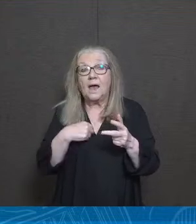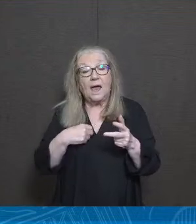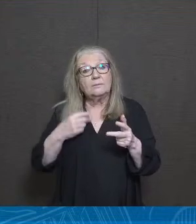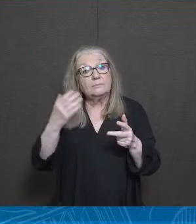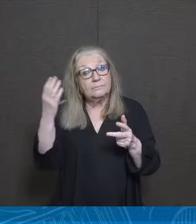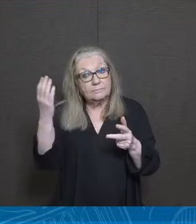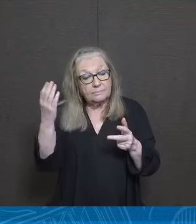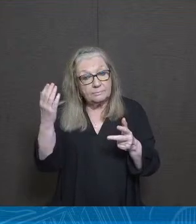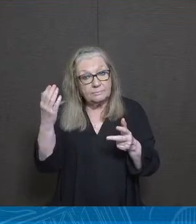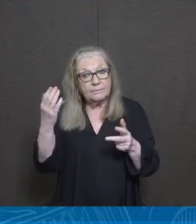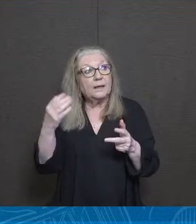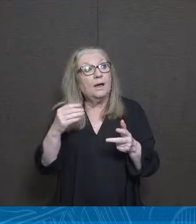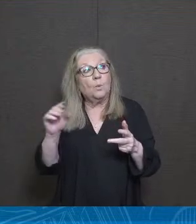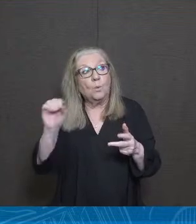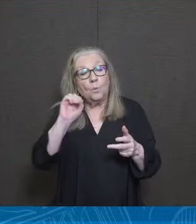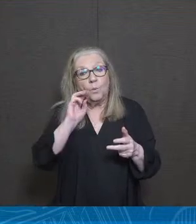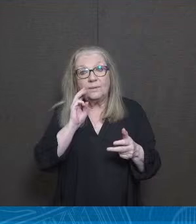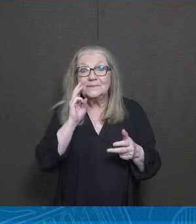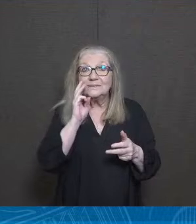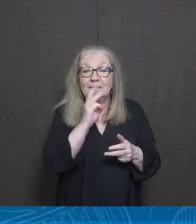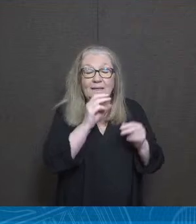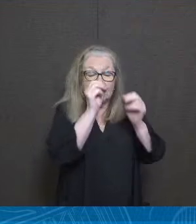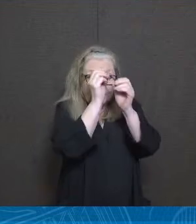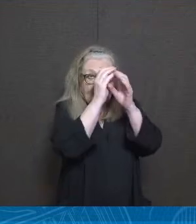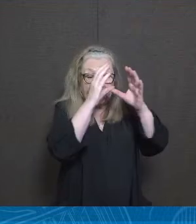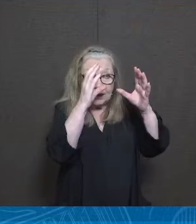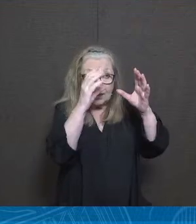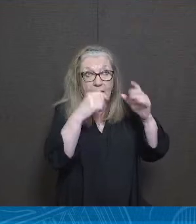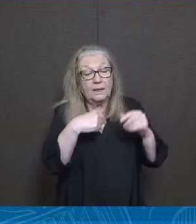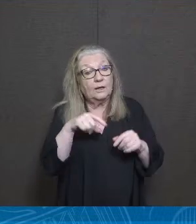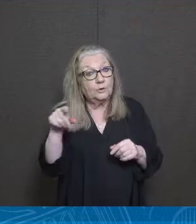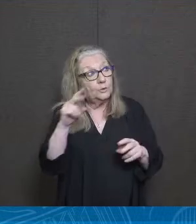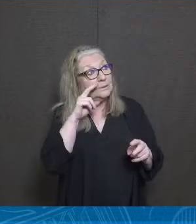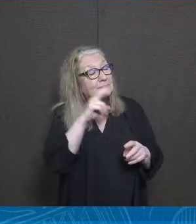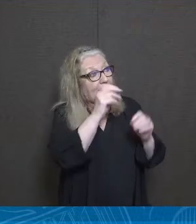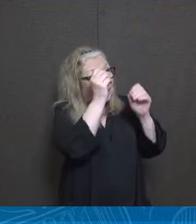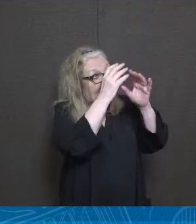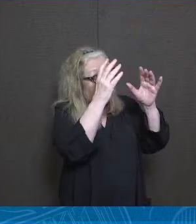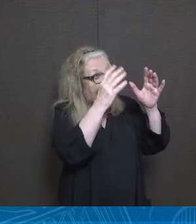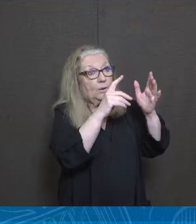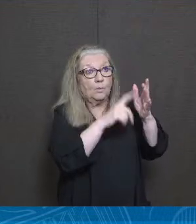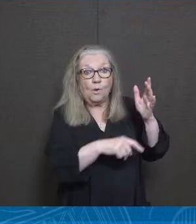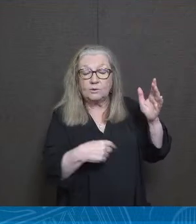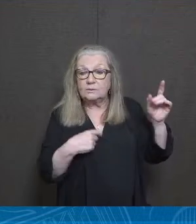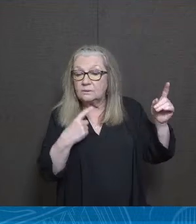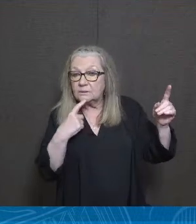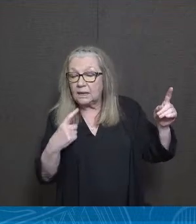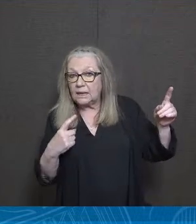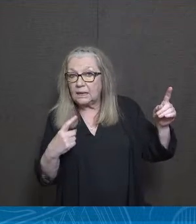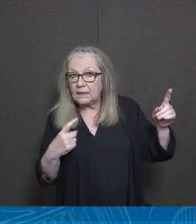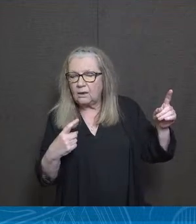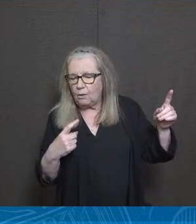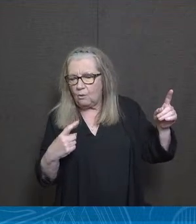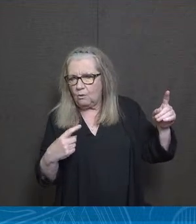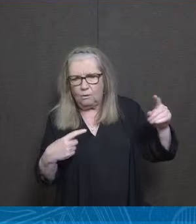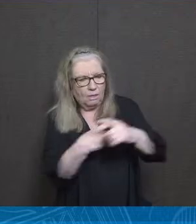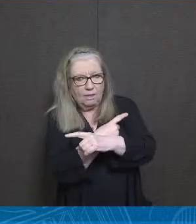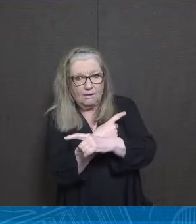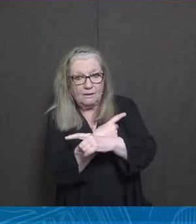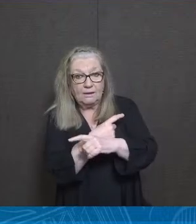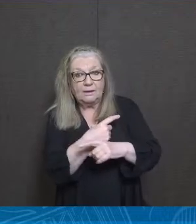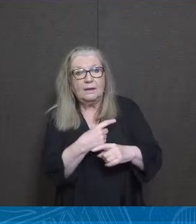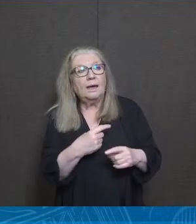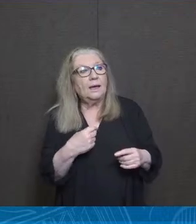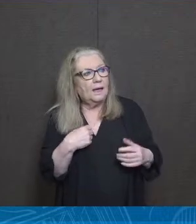at the image, listen to my voice, and see whether you can spot things that perhaps are biased, misrepresented. I spotted a few, I named a few on